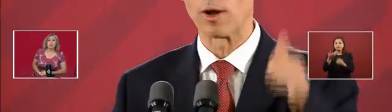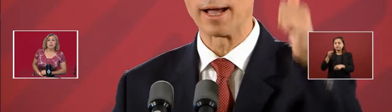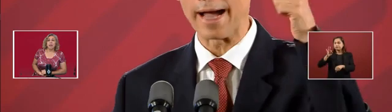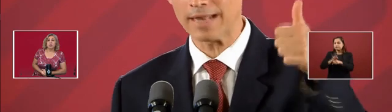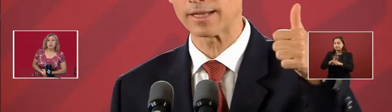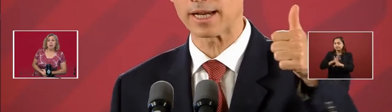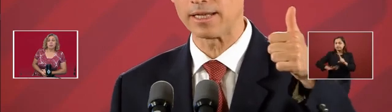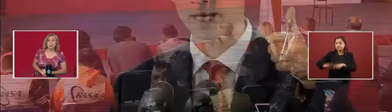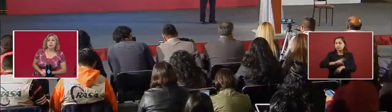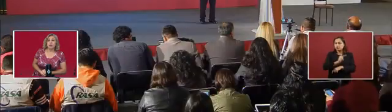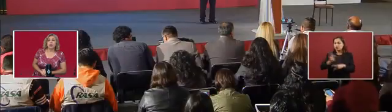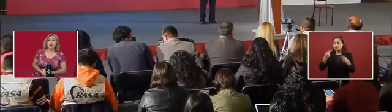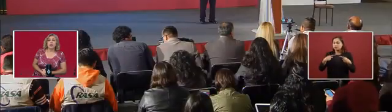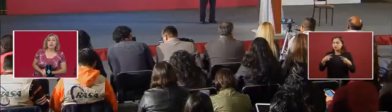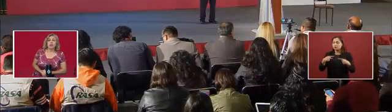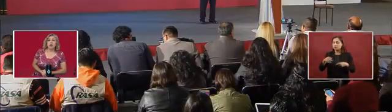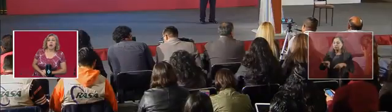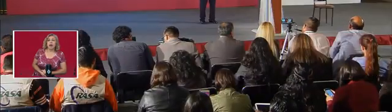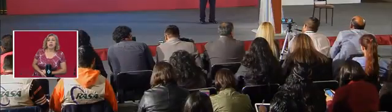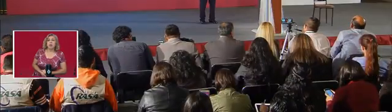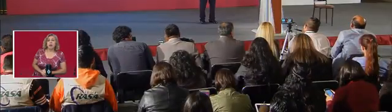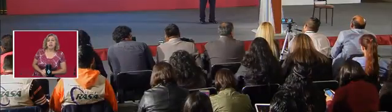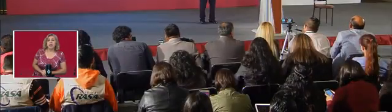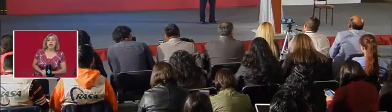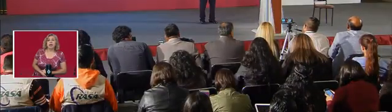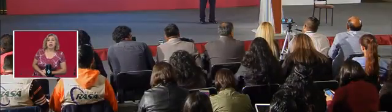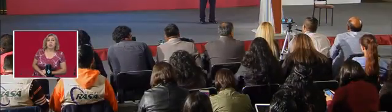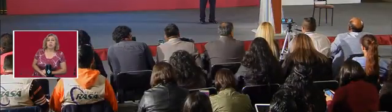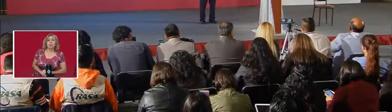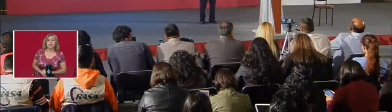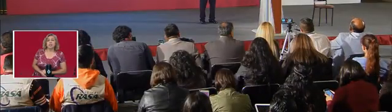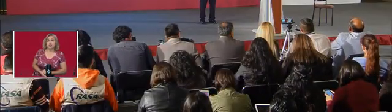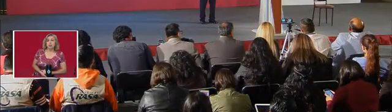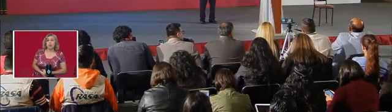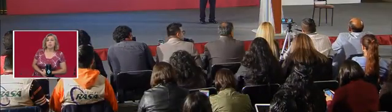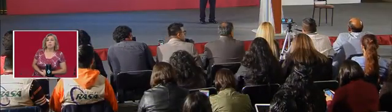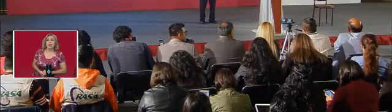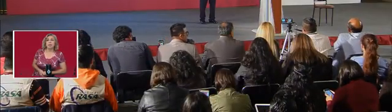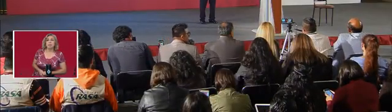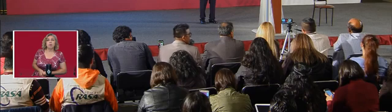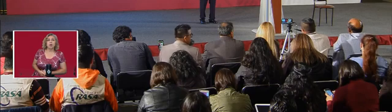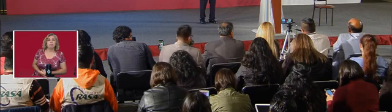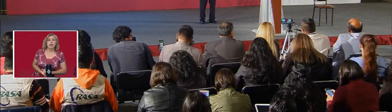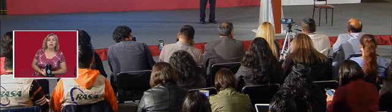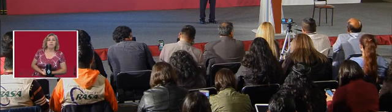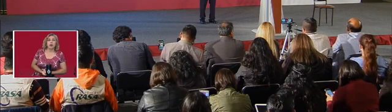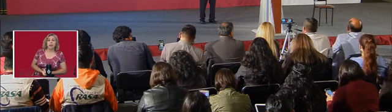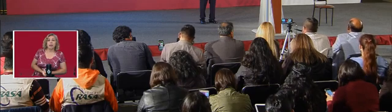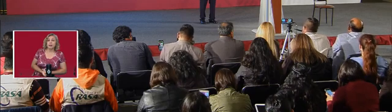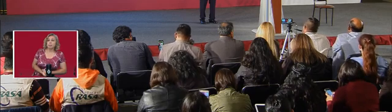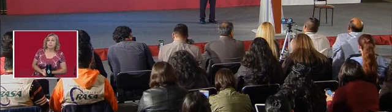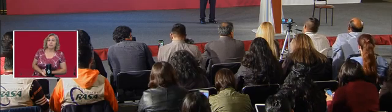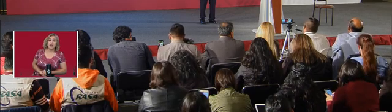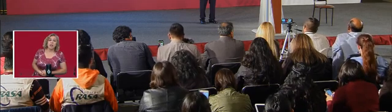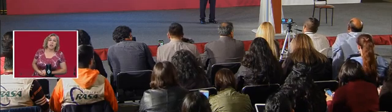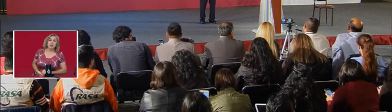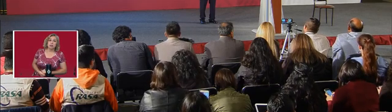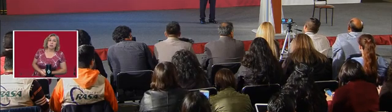That's how we were able to get competitive prices, decrease 50% on the